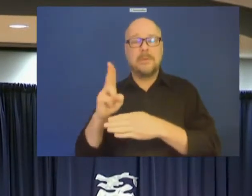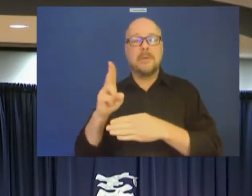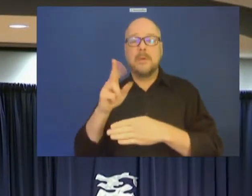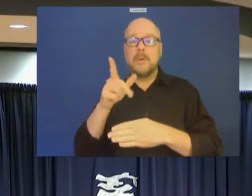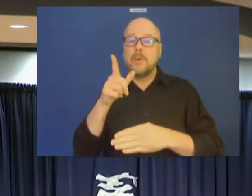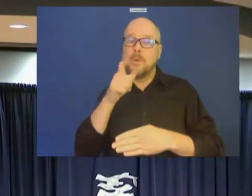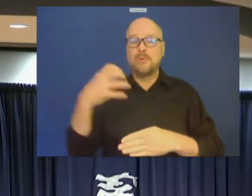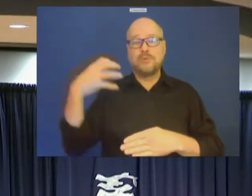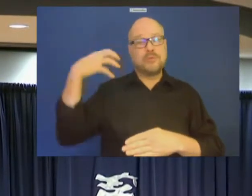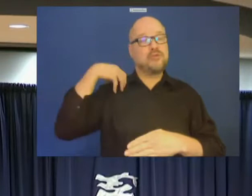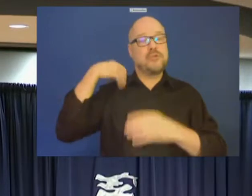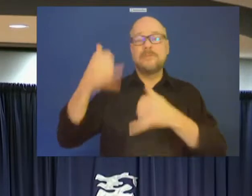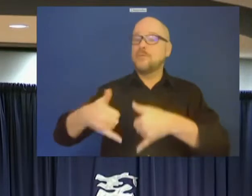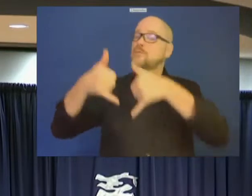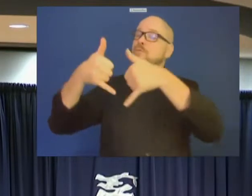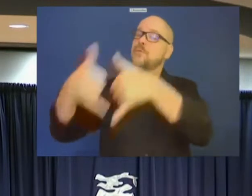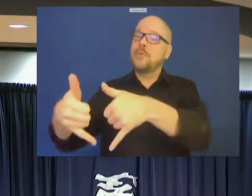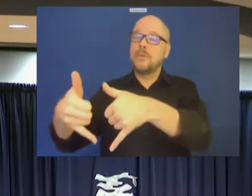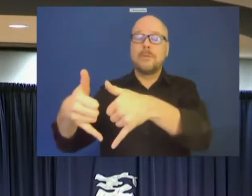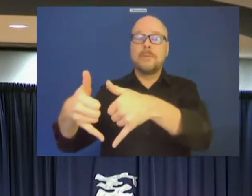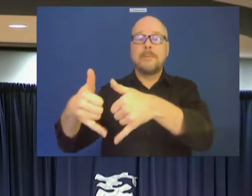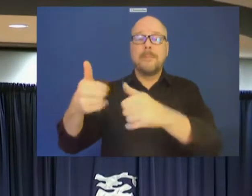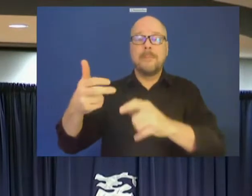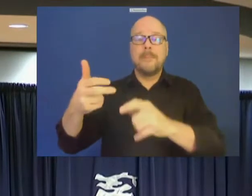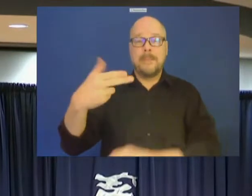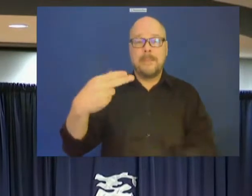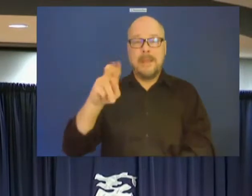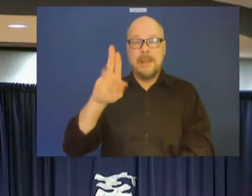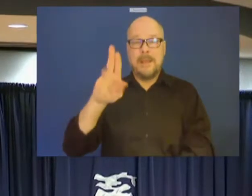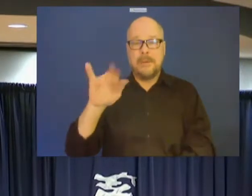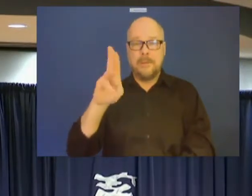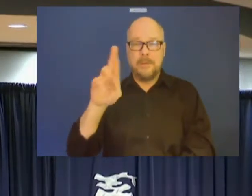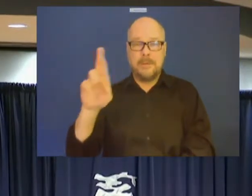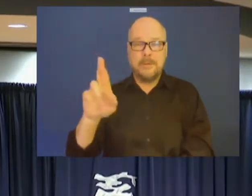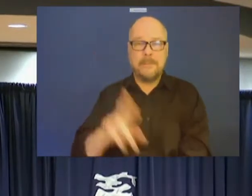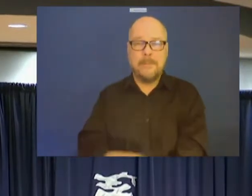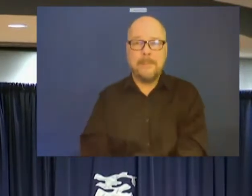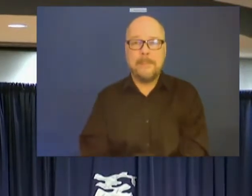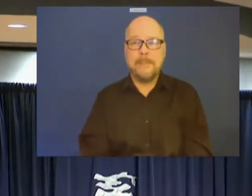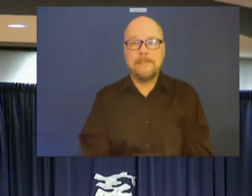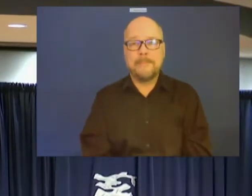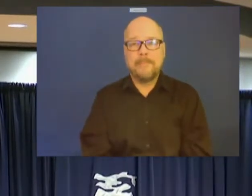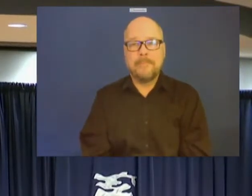Chiefs Award for Excellence goes to recruit Henry Burr.